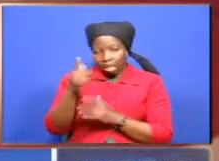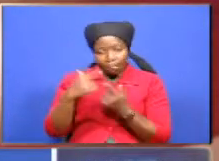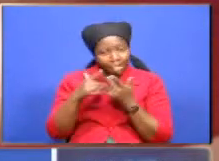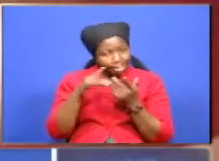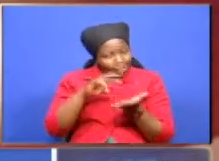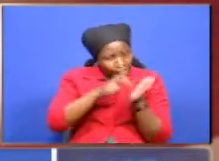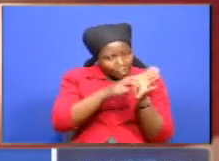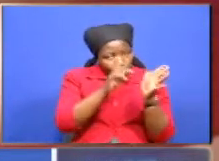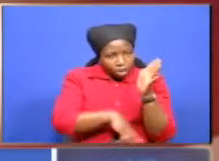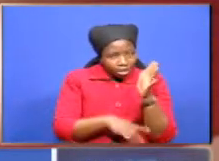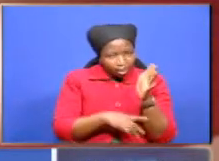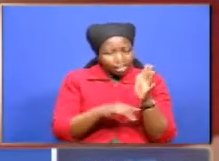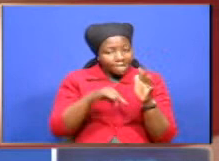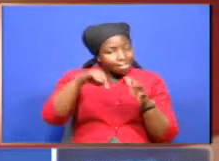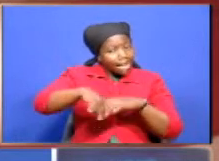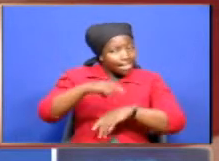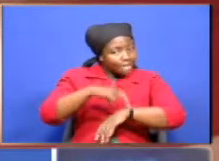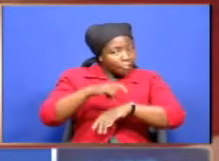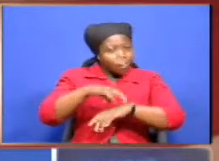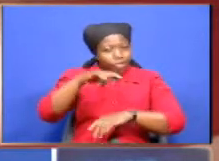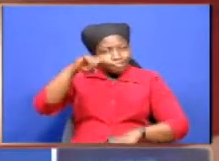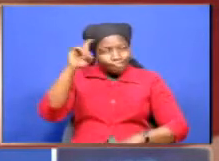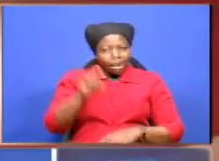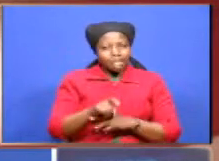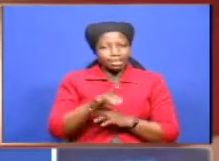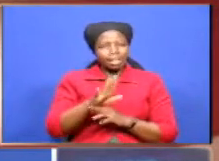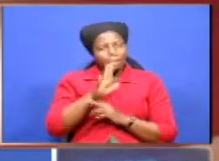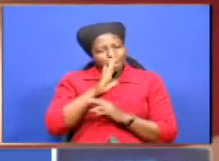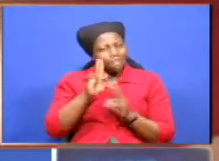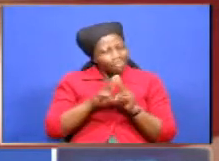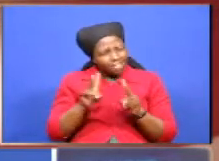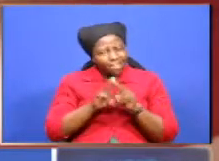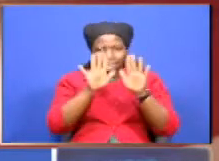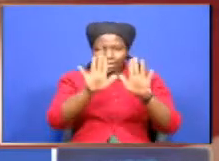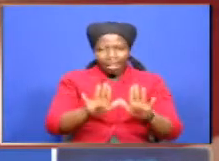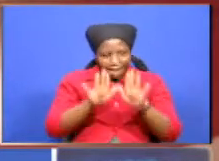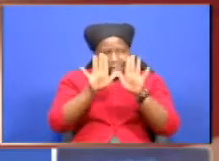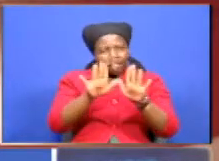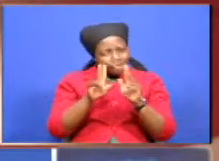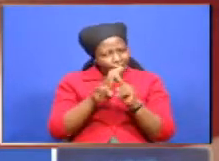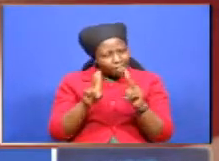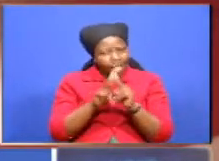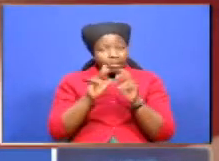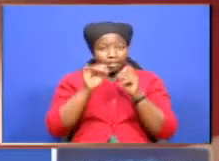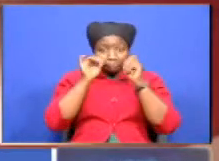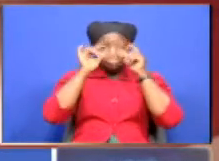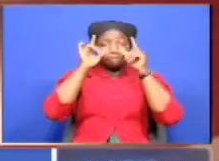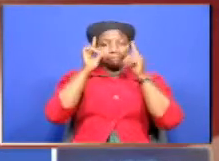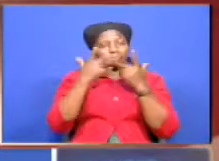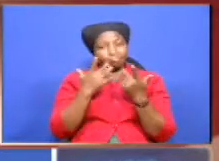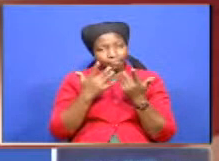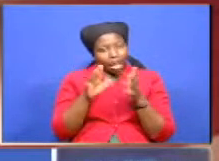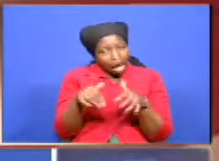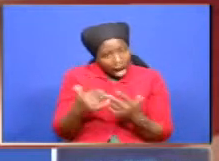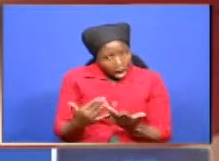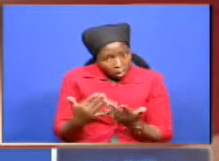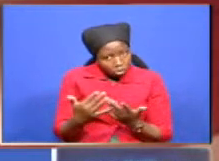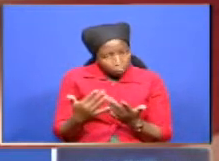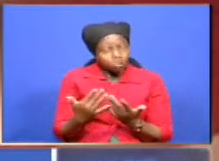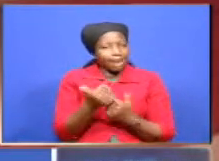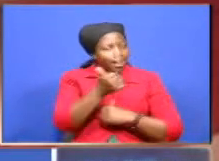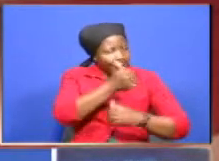being, we must be extra careful and very, very conscious in taking the